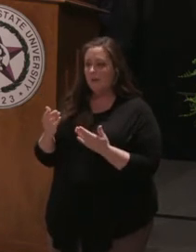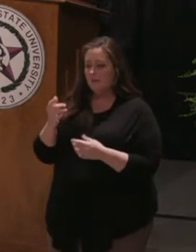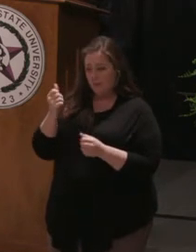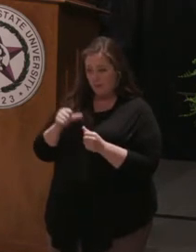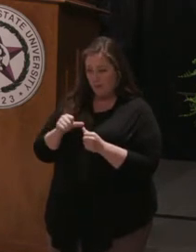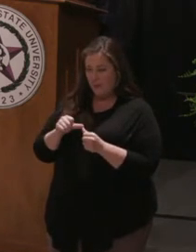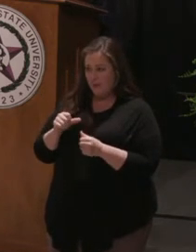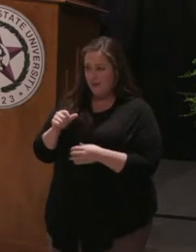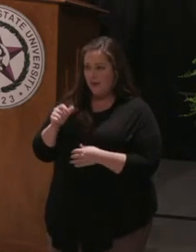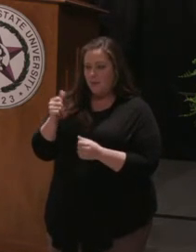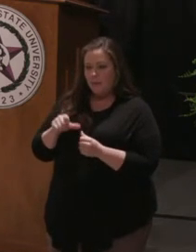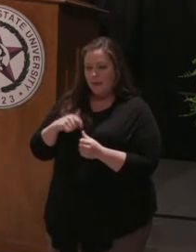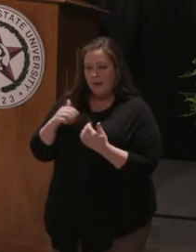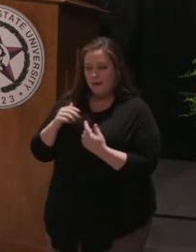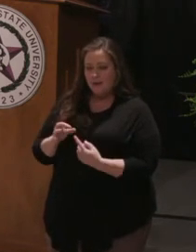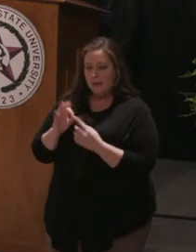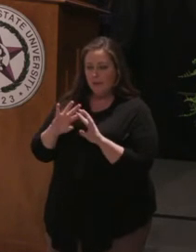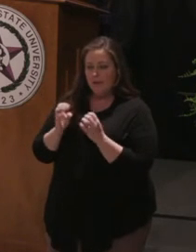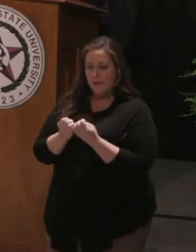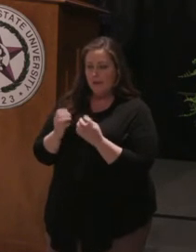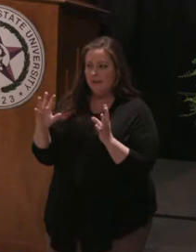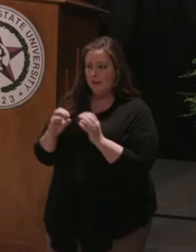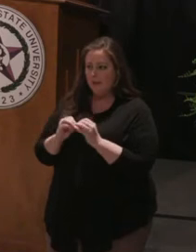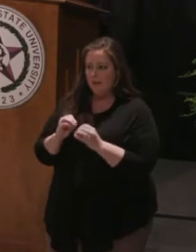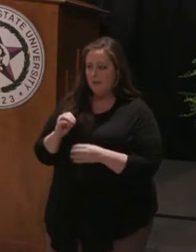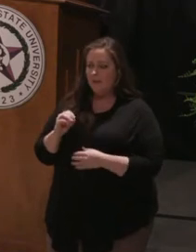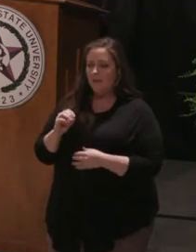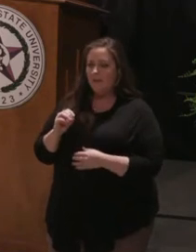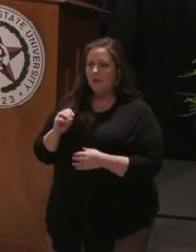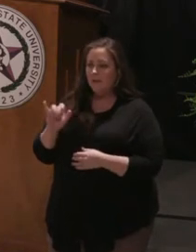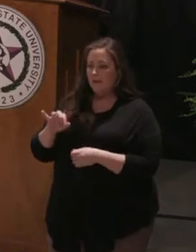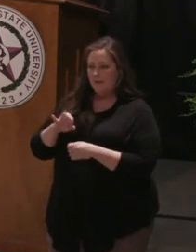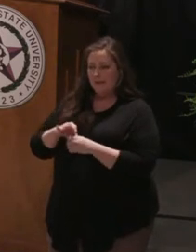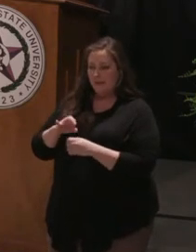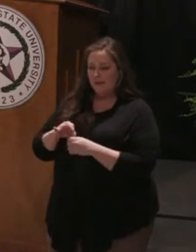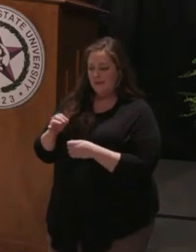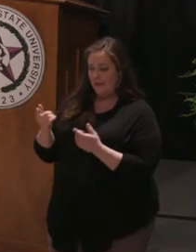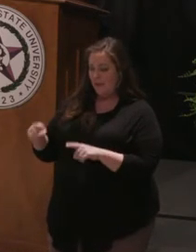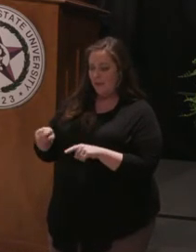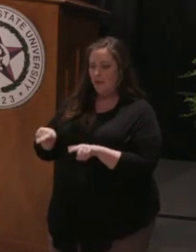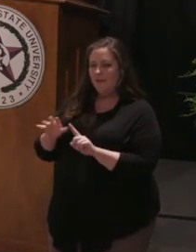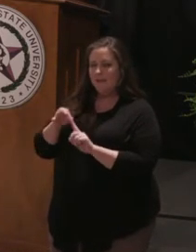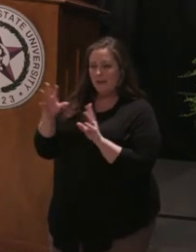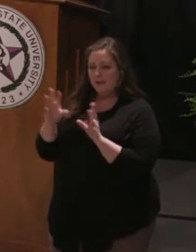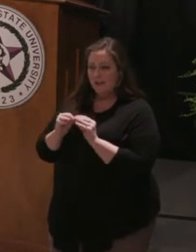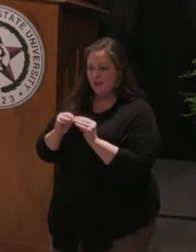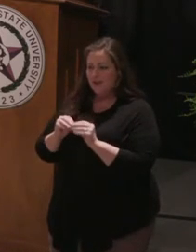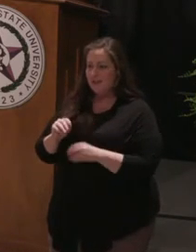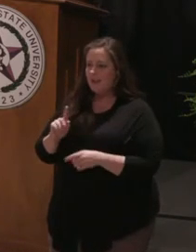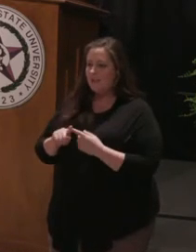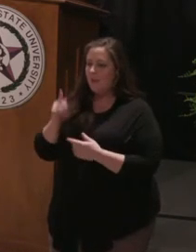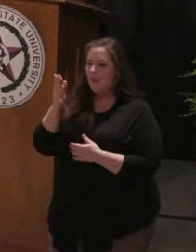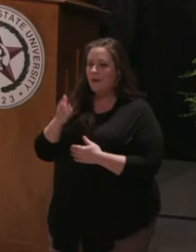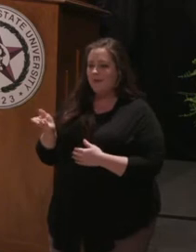remember, we had the special committee that we heard the elections bill during the special sessions, and one